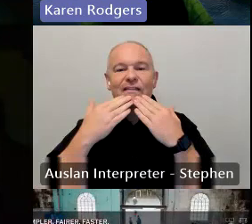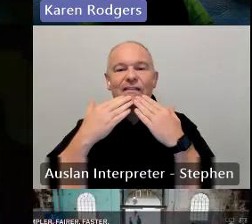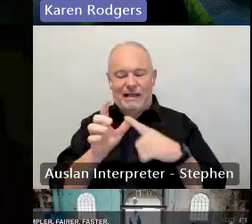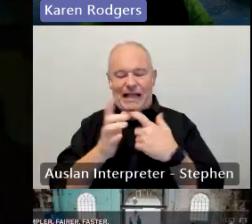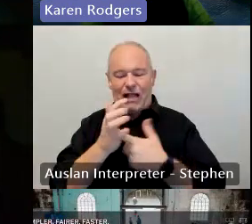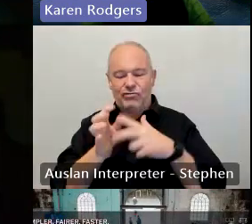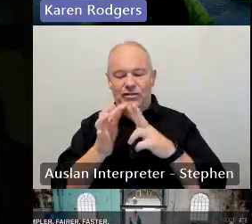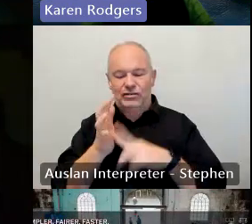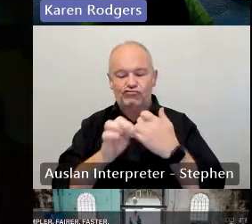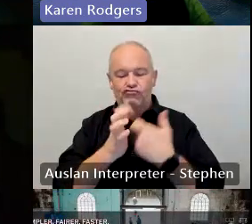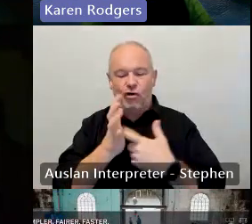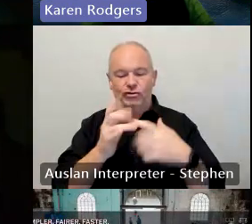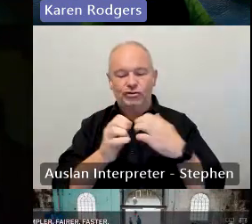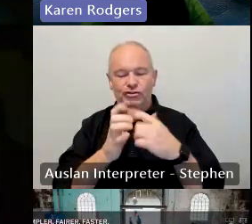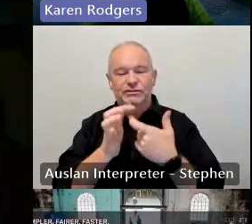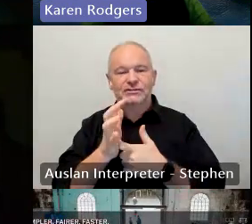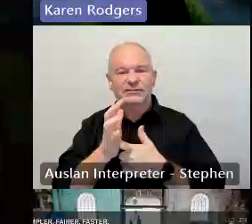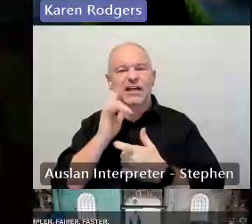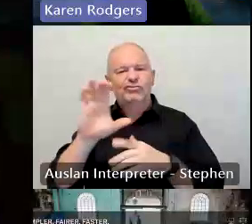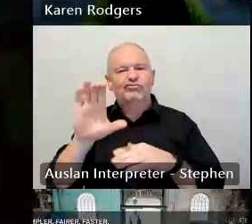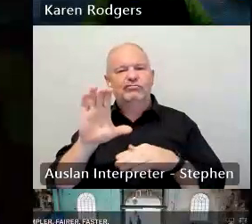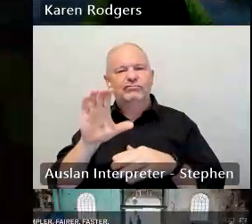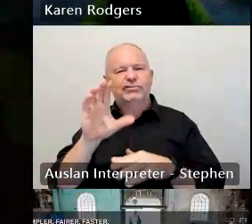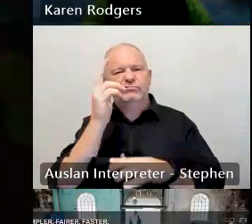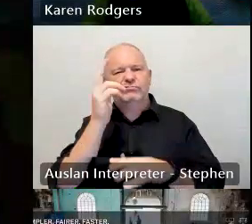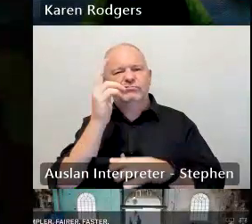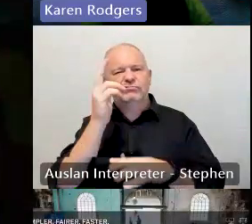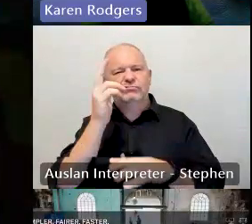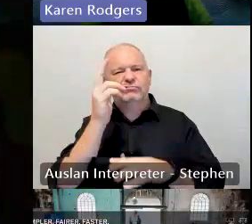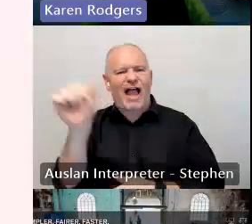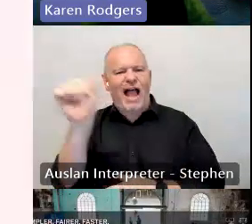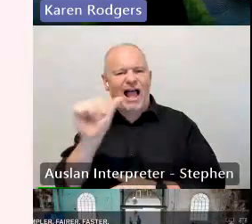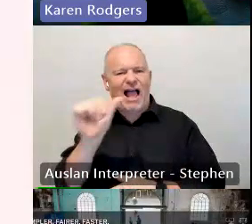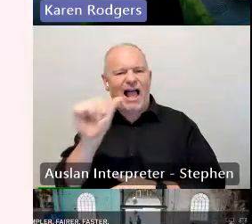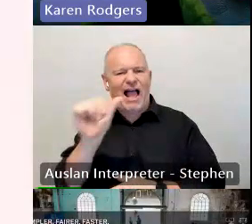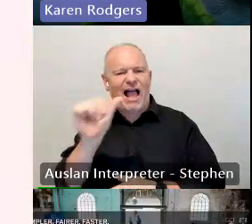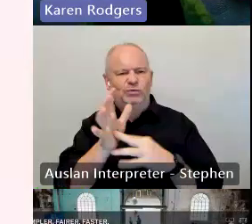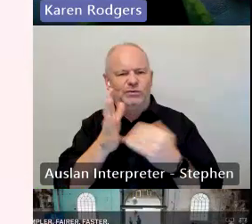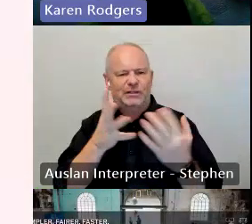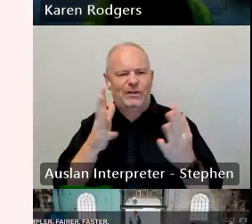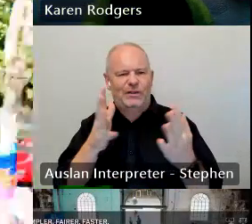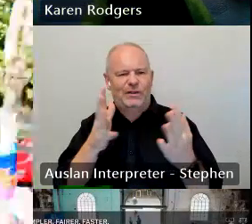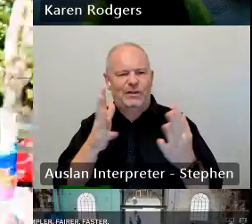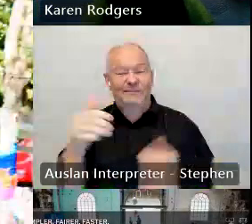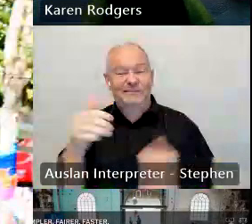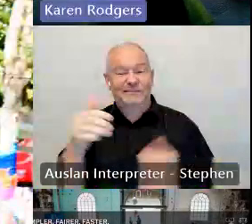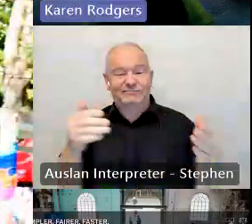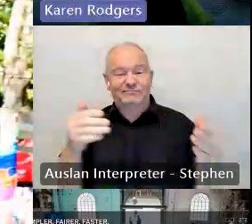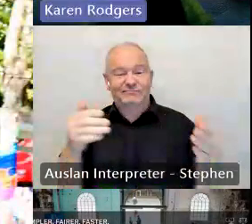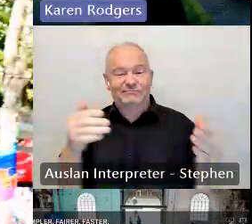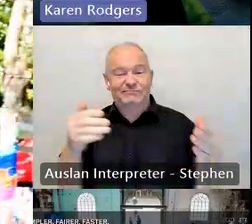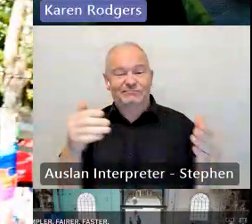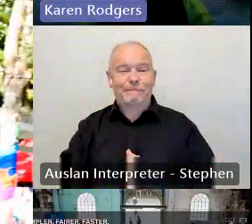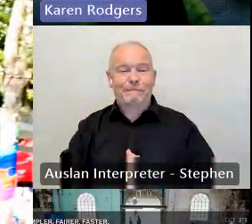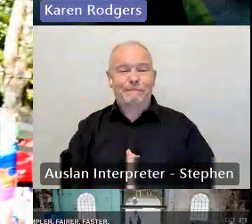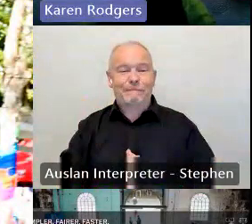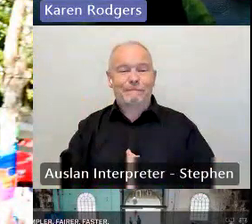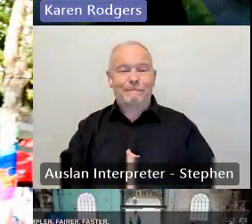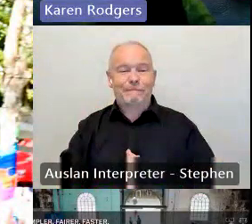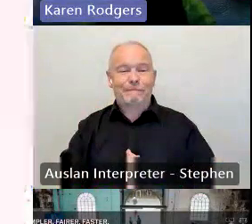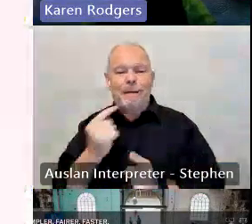Director Arts at Create New South Wales. Thank you, Ian. Next slide. Just back